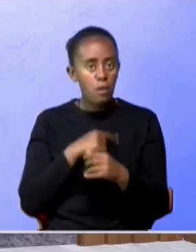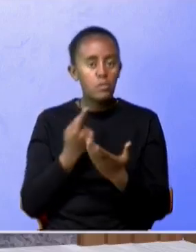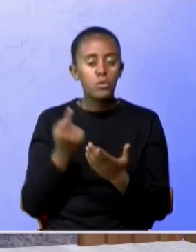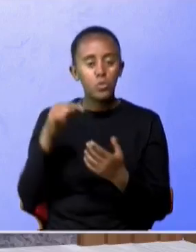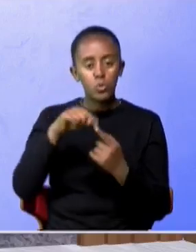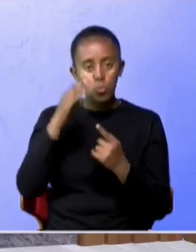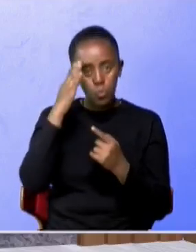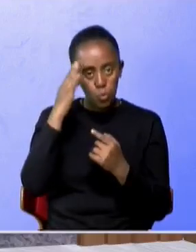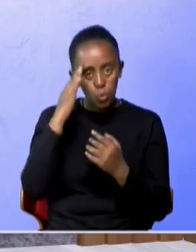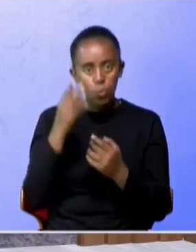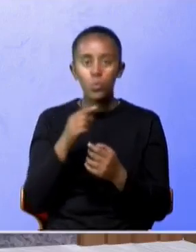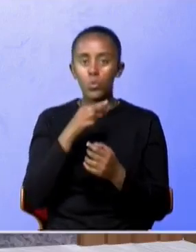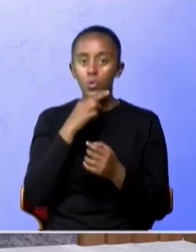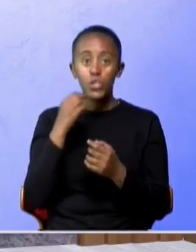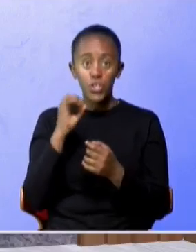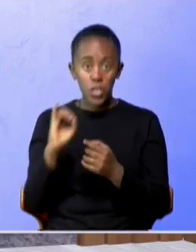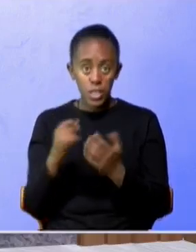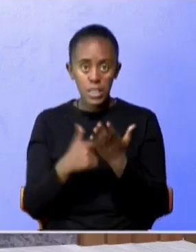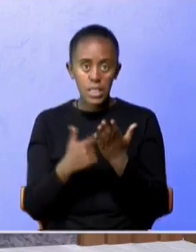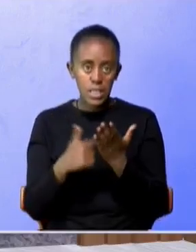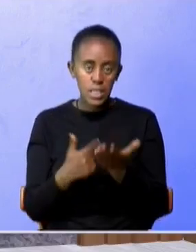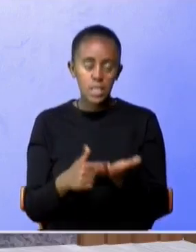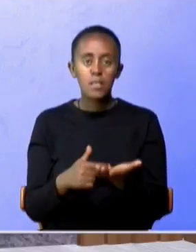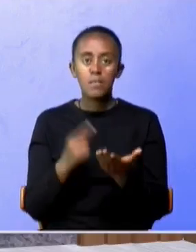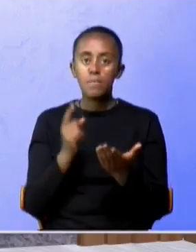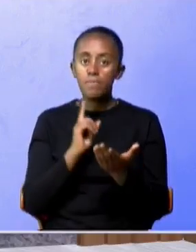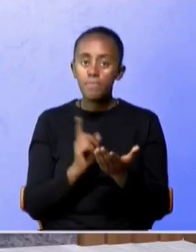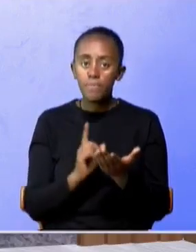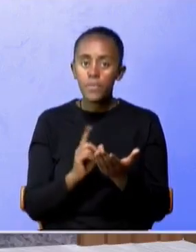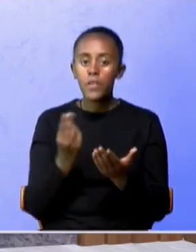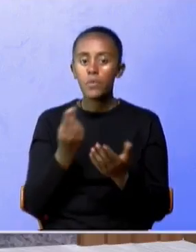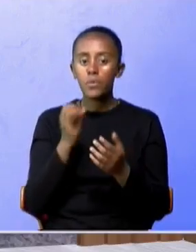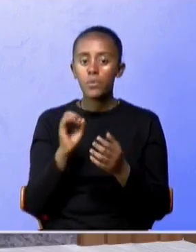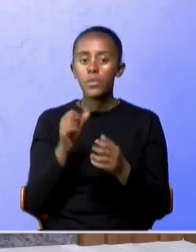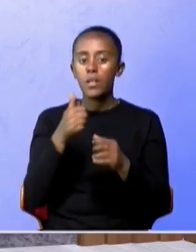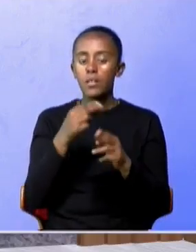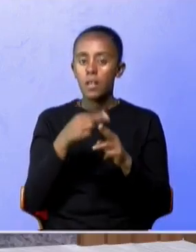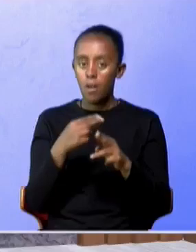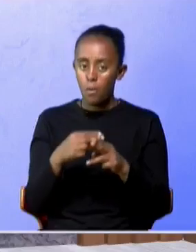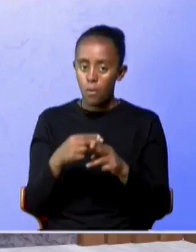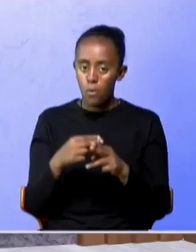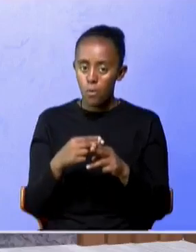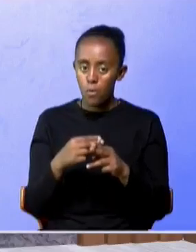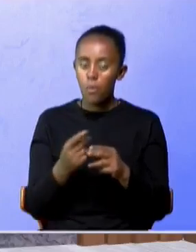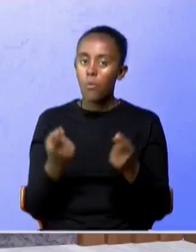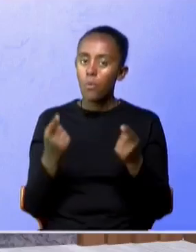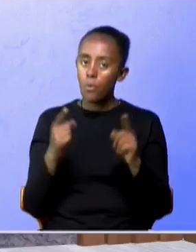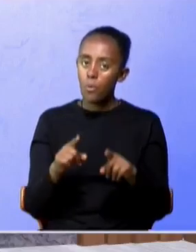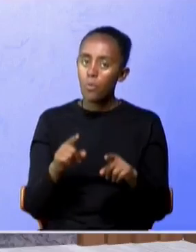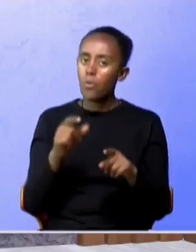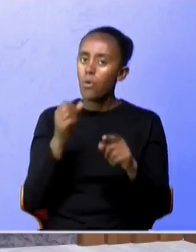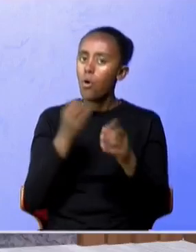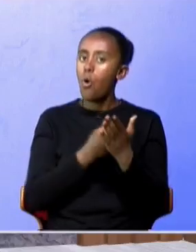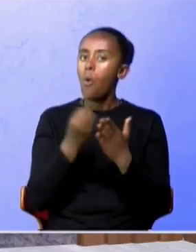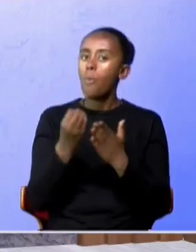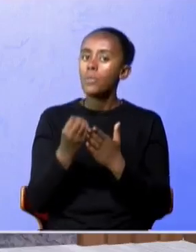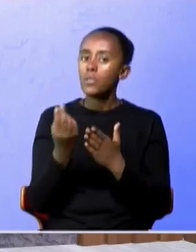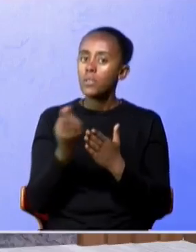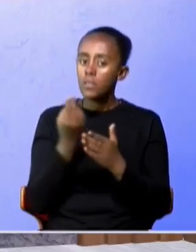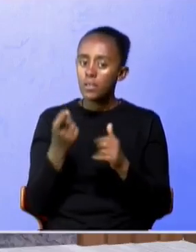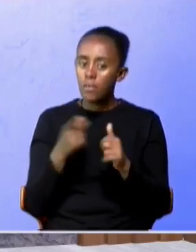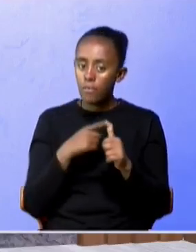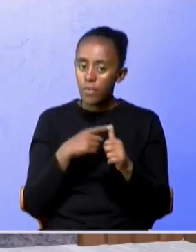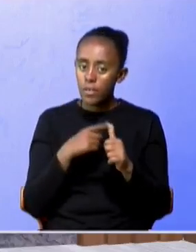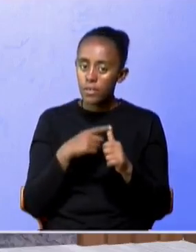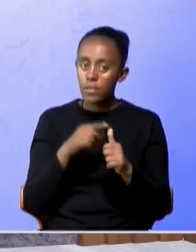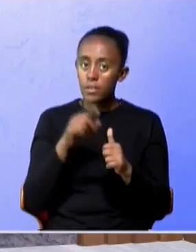the gerund we use in this point is we use it as a noun. When we use it as an object, first we